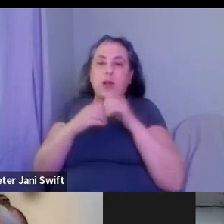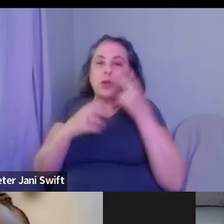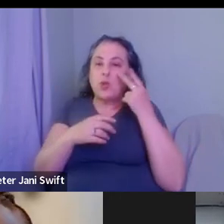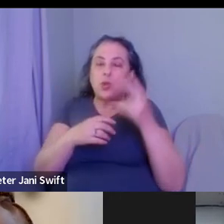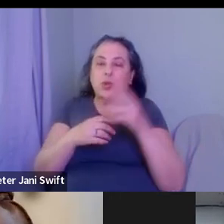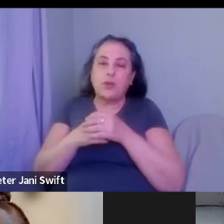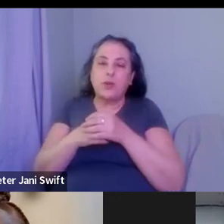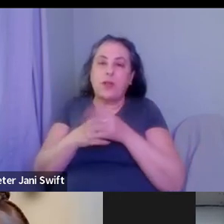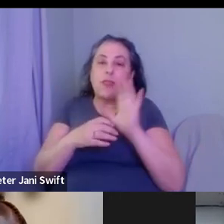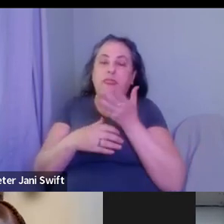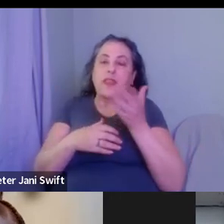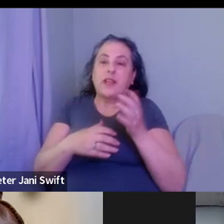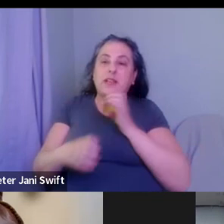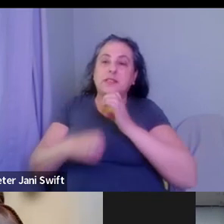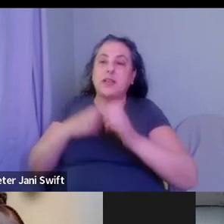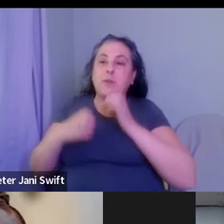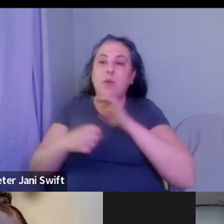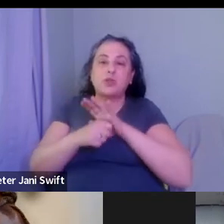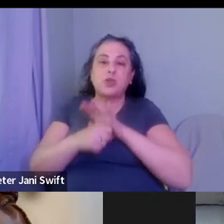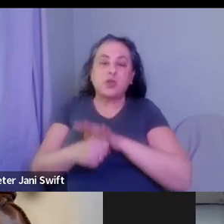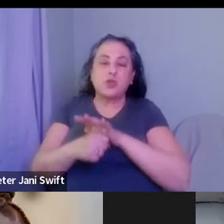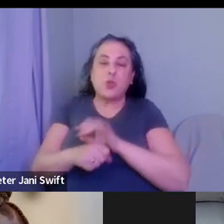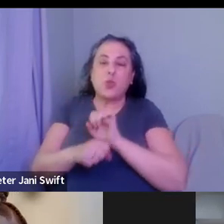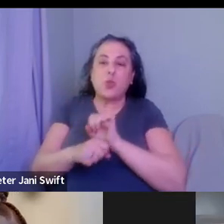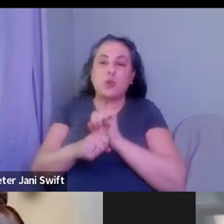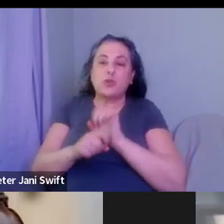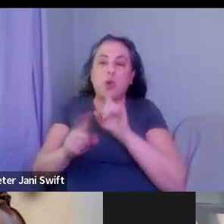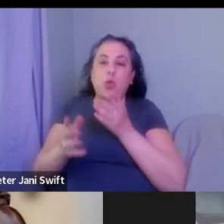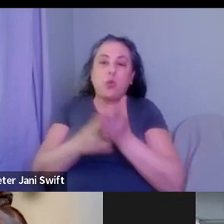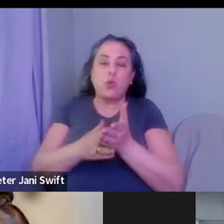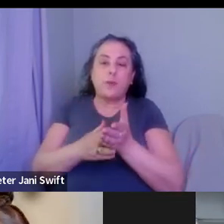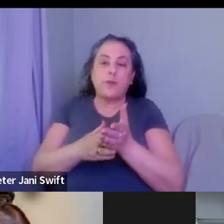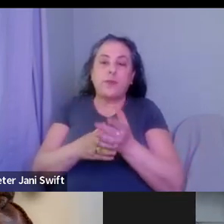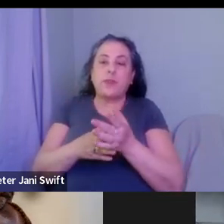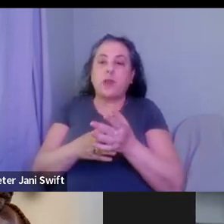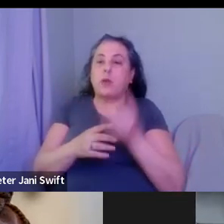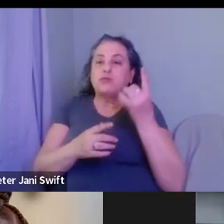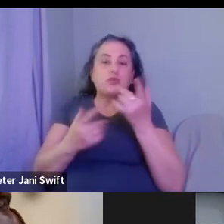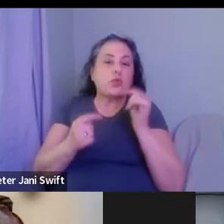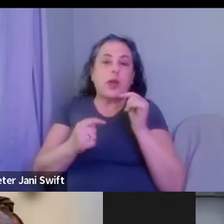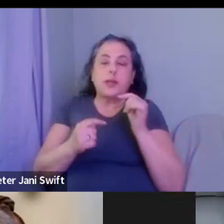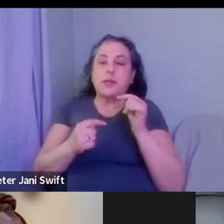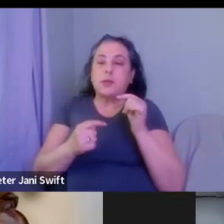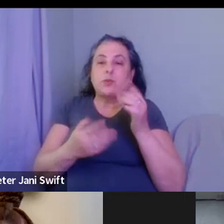this emotional stress that workers go through, just trying to